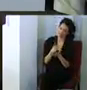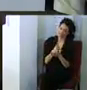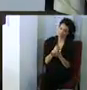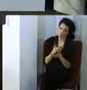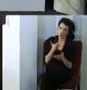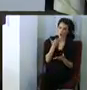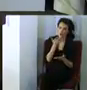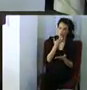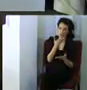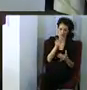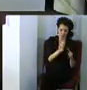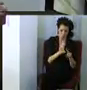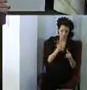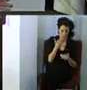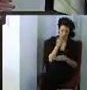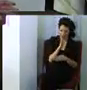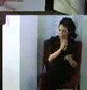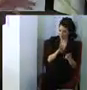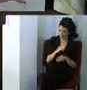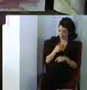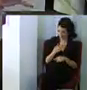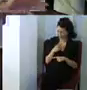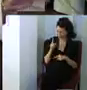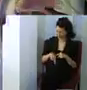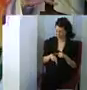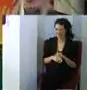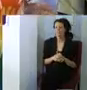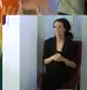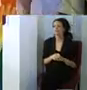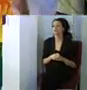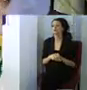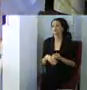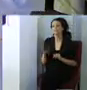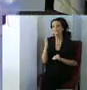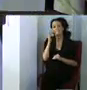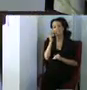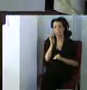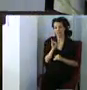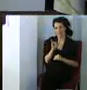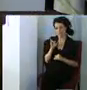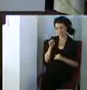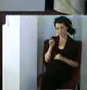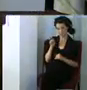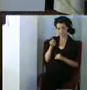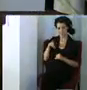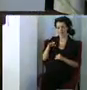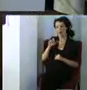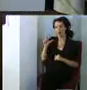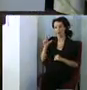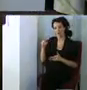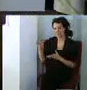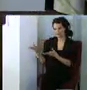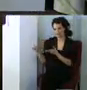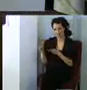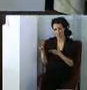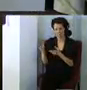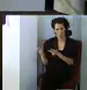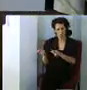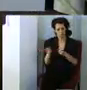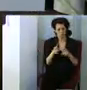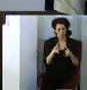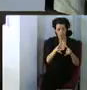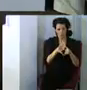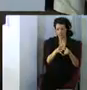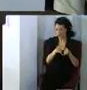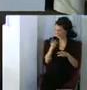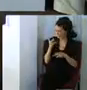good behavior is always a good thing, you know? And it seems like Paul is giving some rewards, and Paul is also very conscious about the way